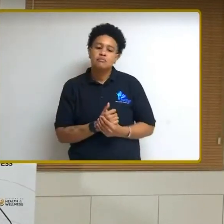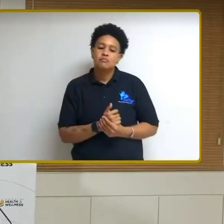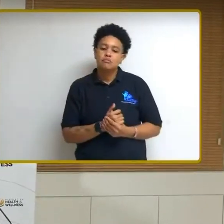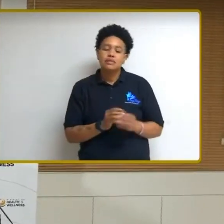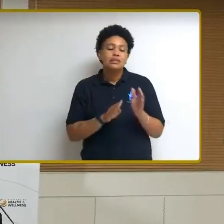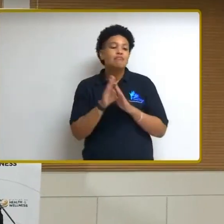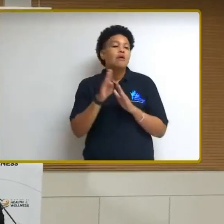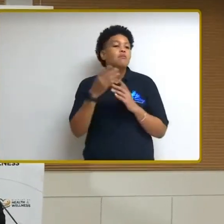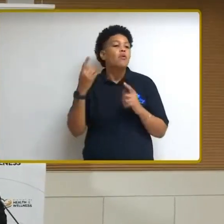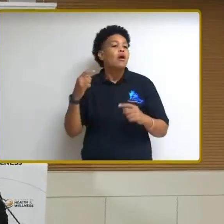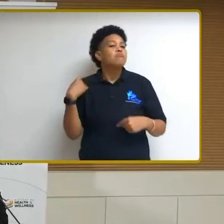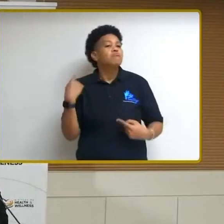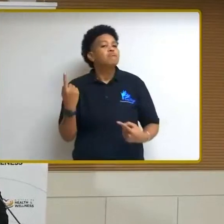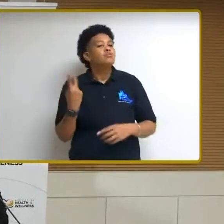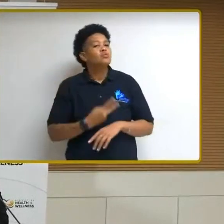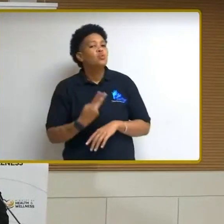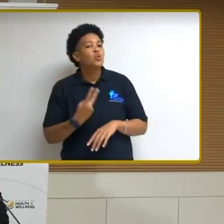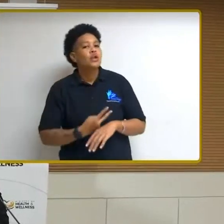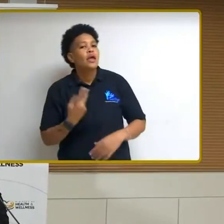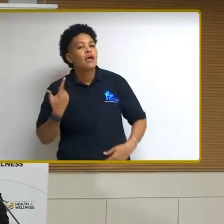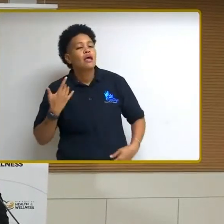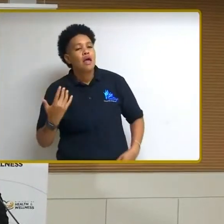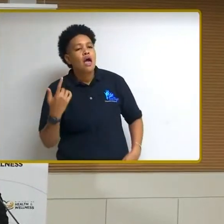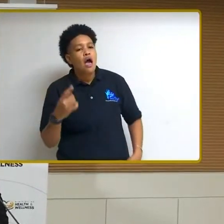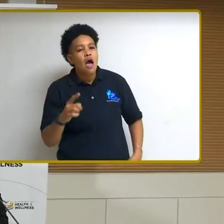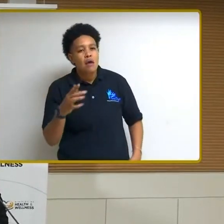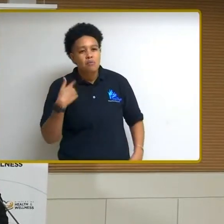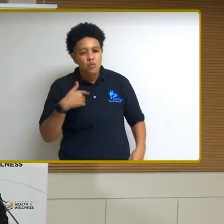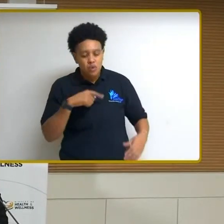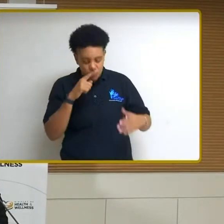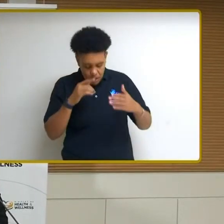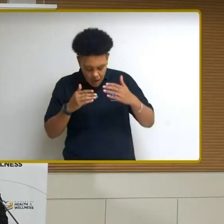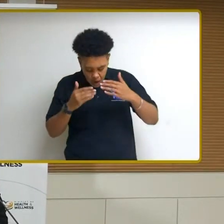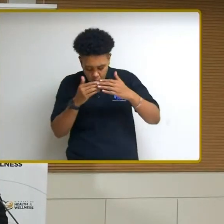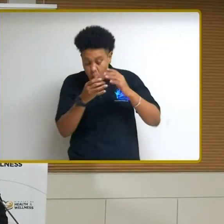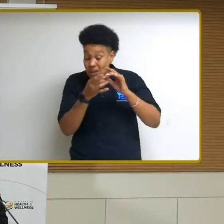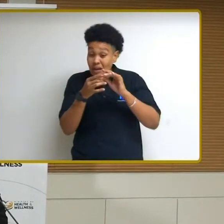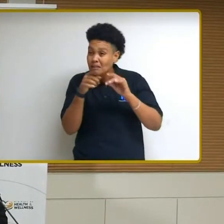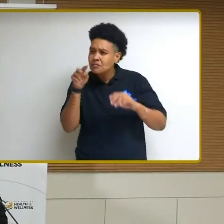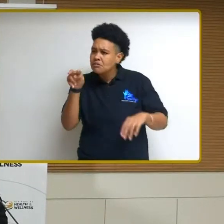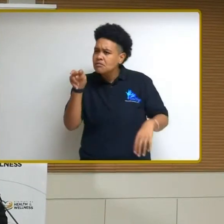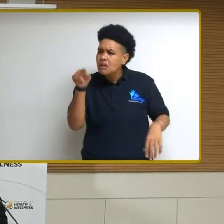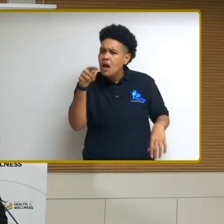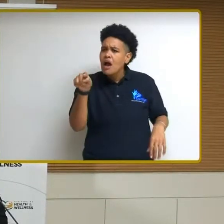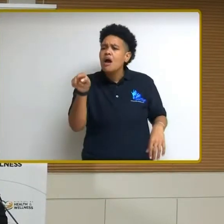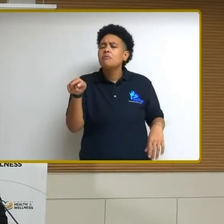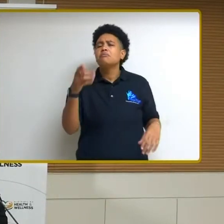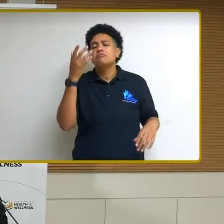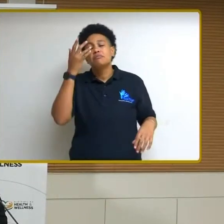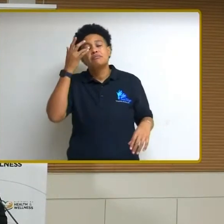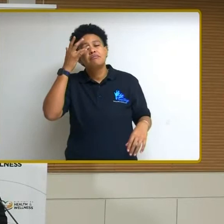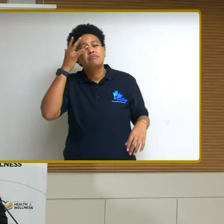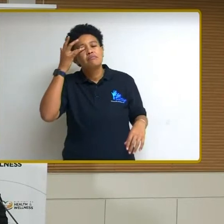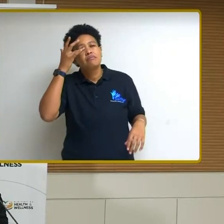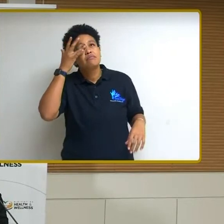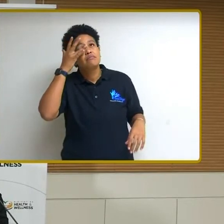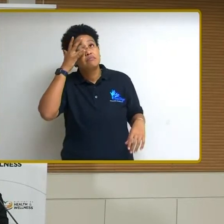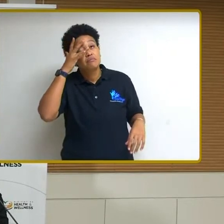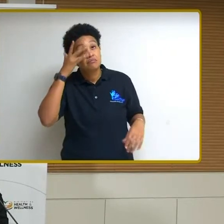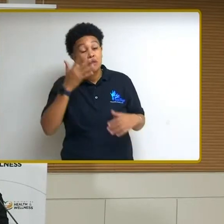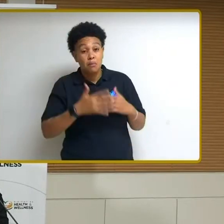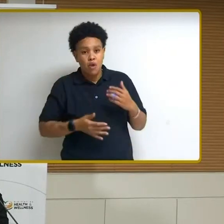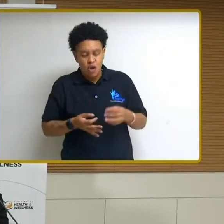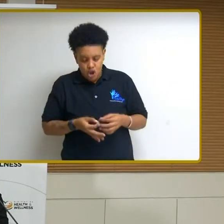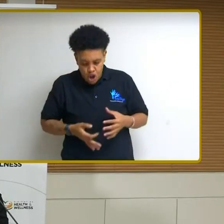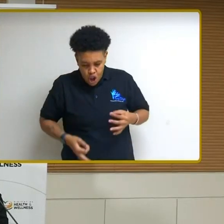developments over the past, say, 2 days or so, where closer linkages are being made to the clotting and the